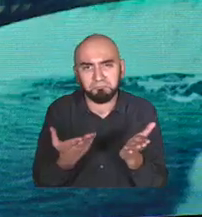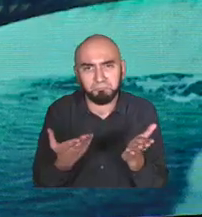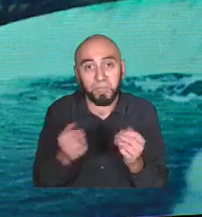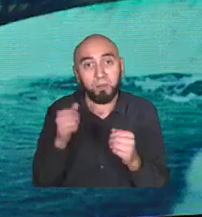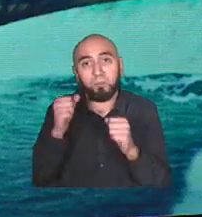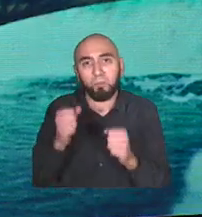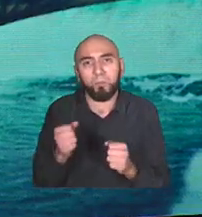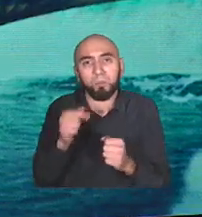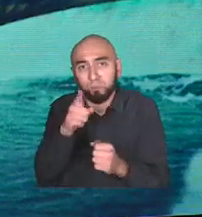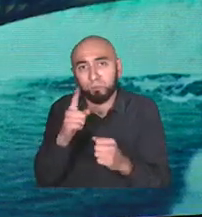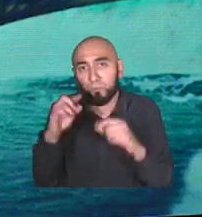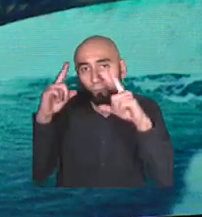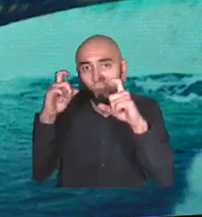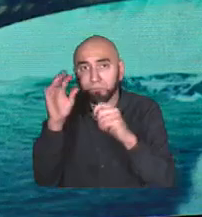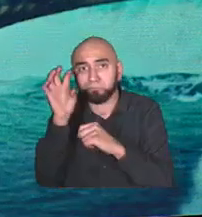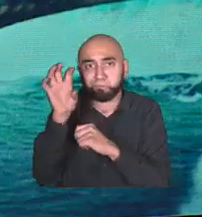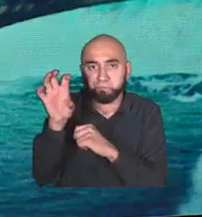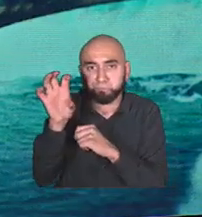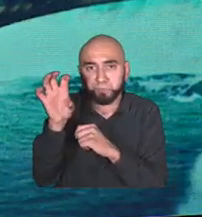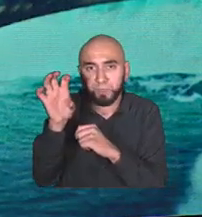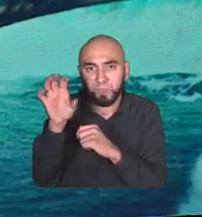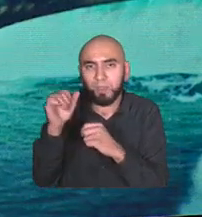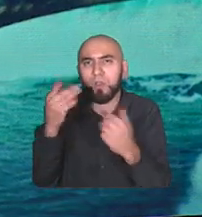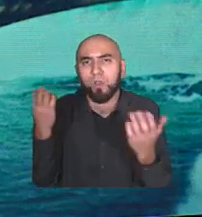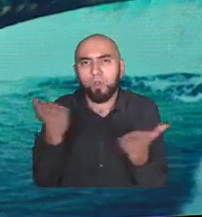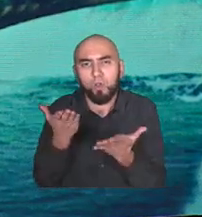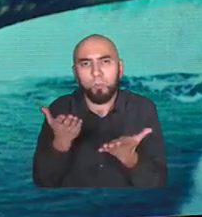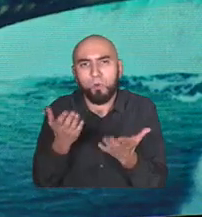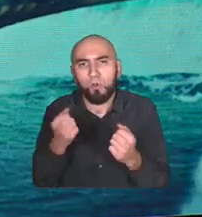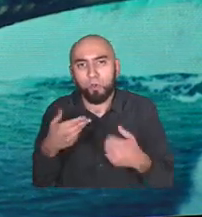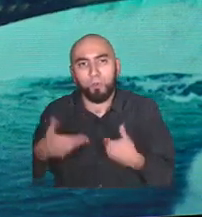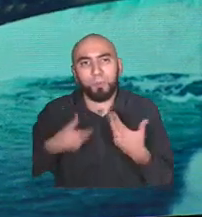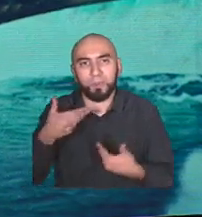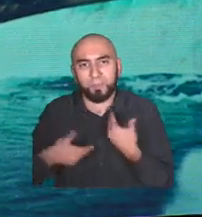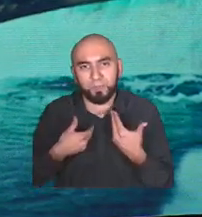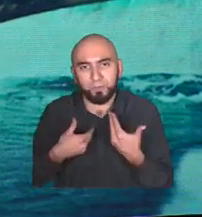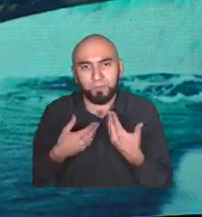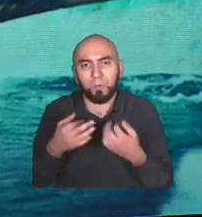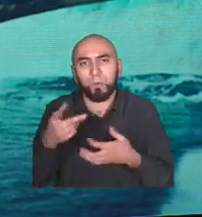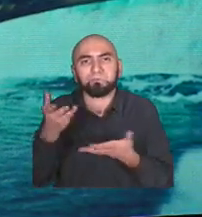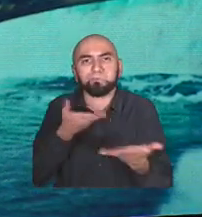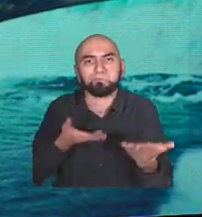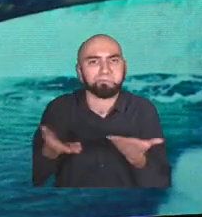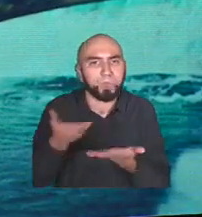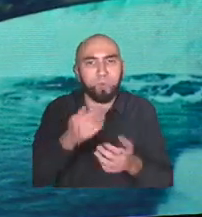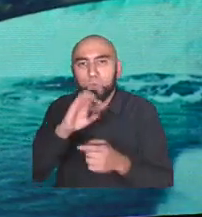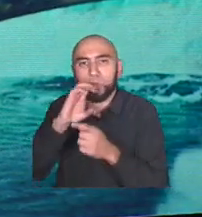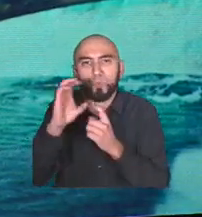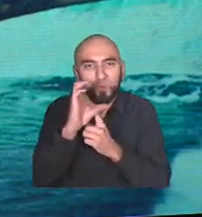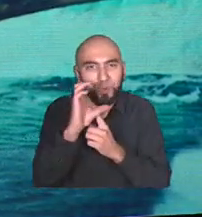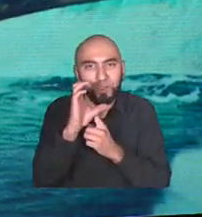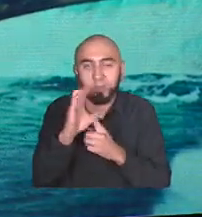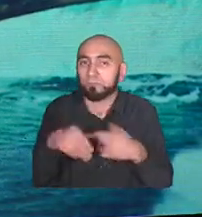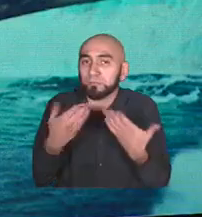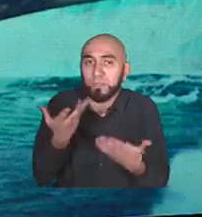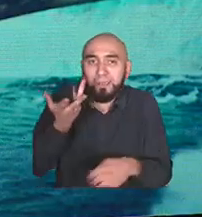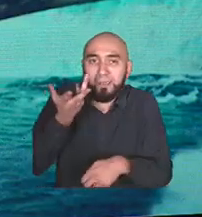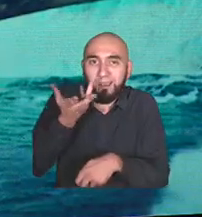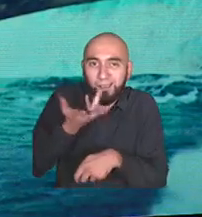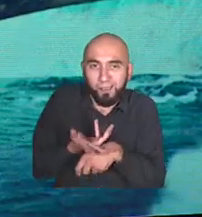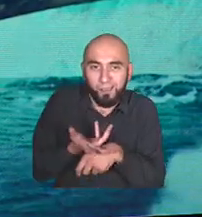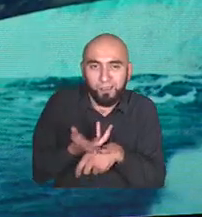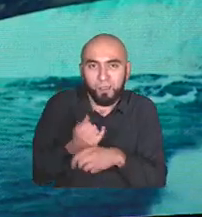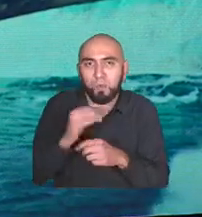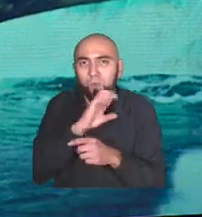and this is how you will behave. The interface is the culture, and there is this very depressive culture that's